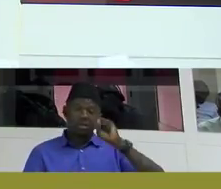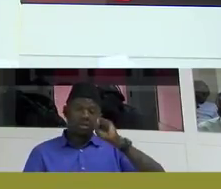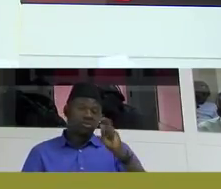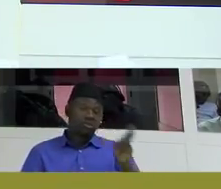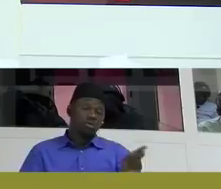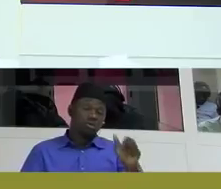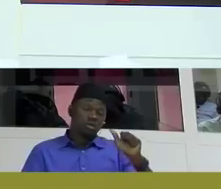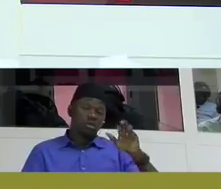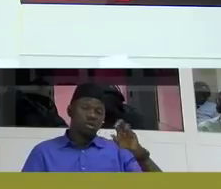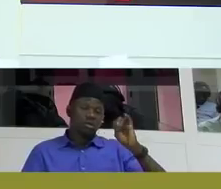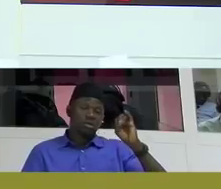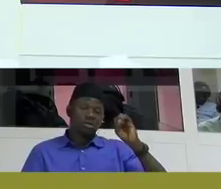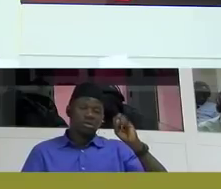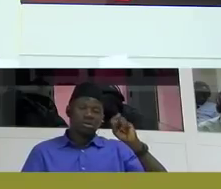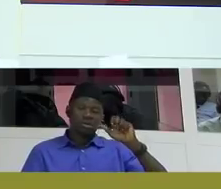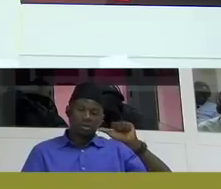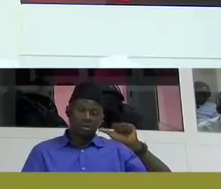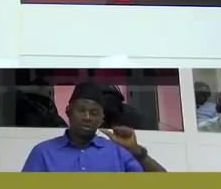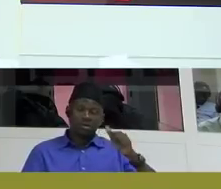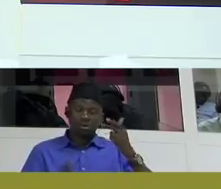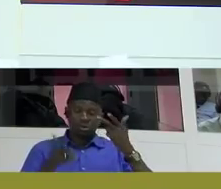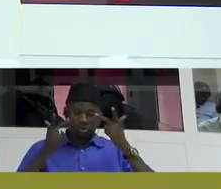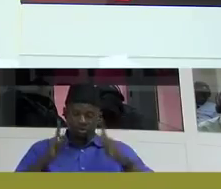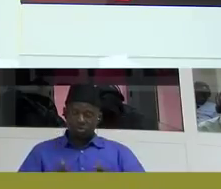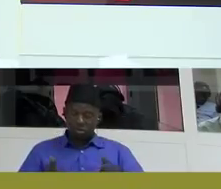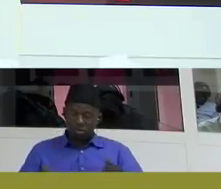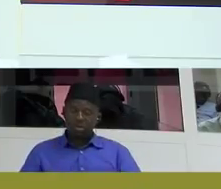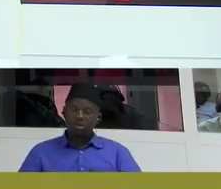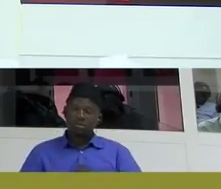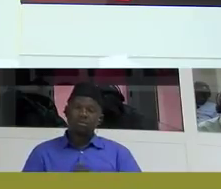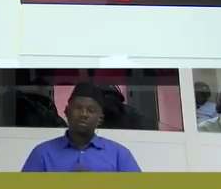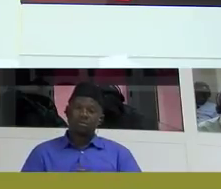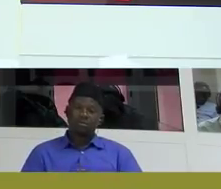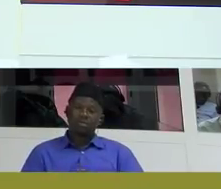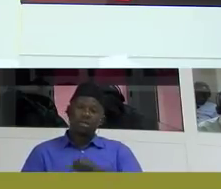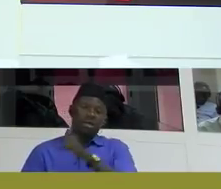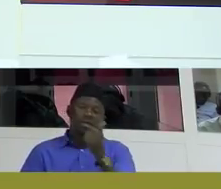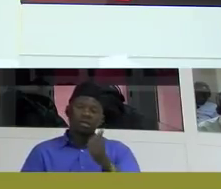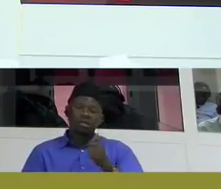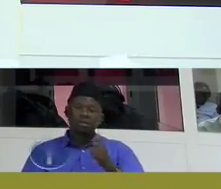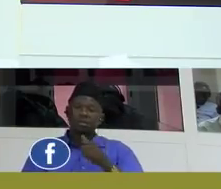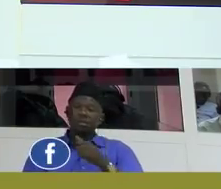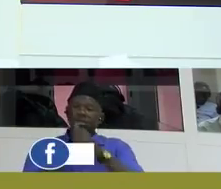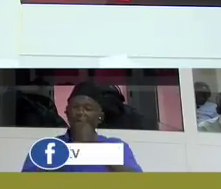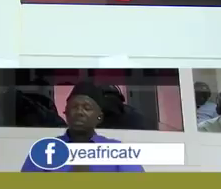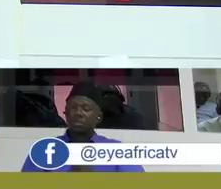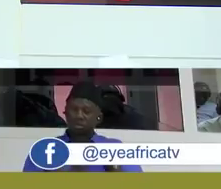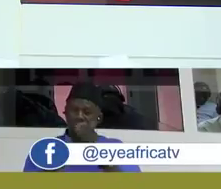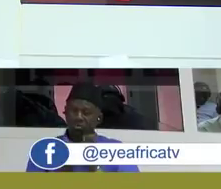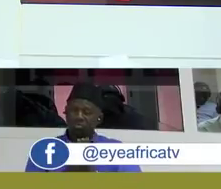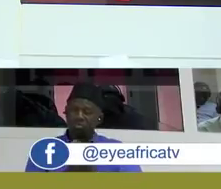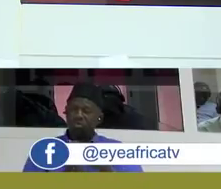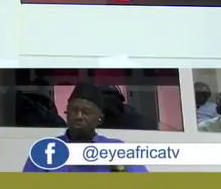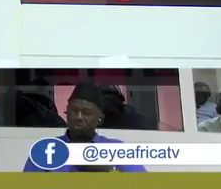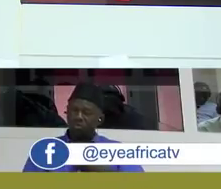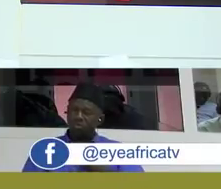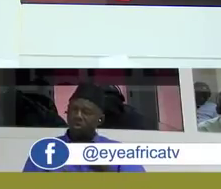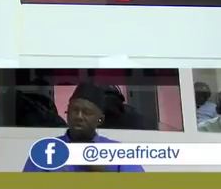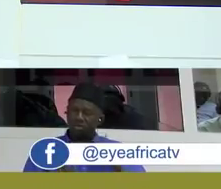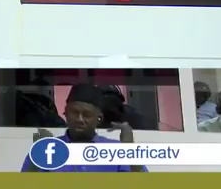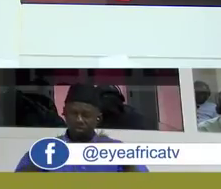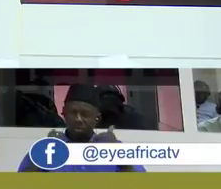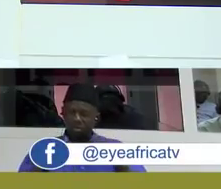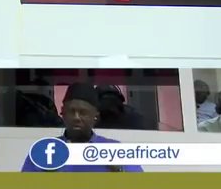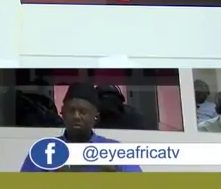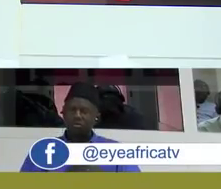short. And they persisted to have a dialogue, to meet him. I can remember in one time he said